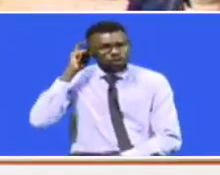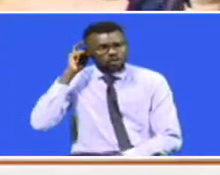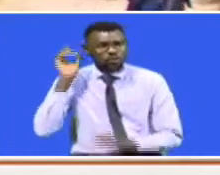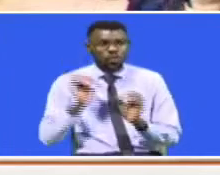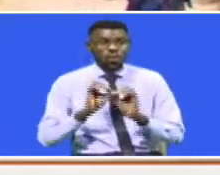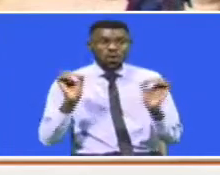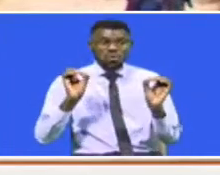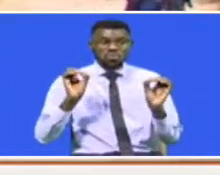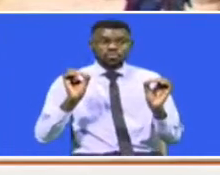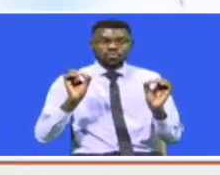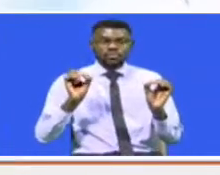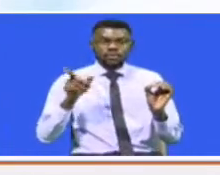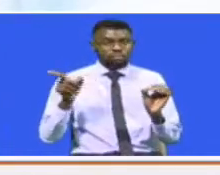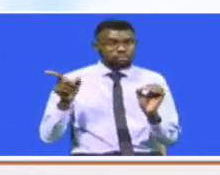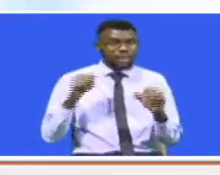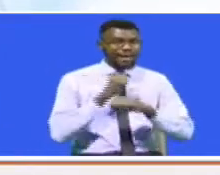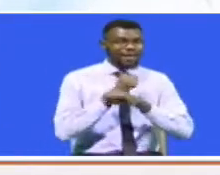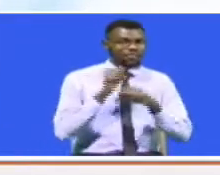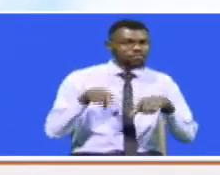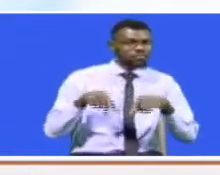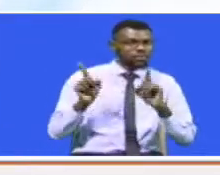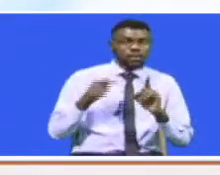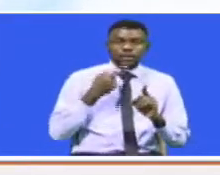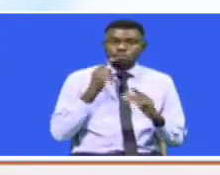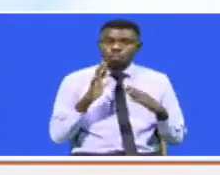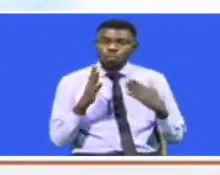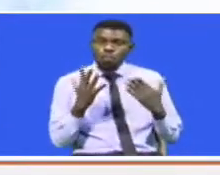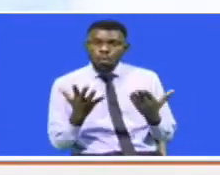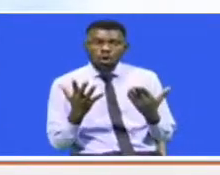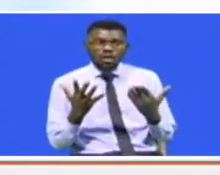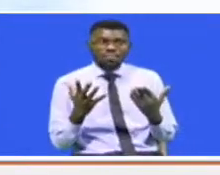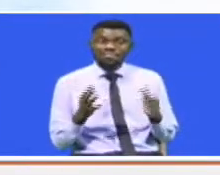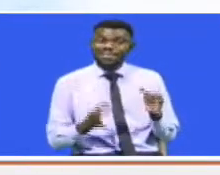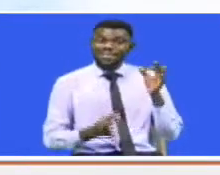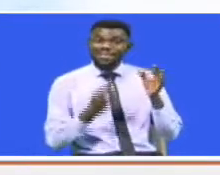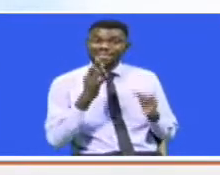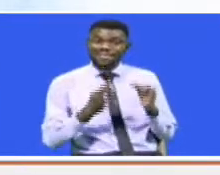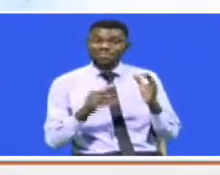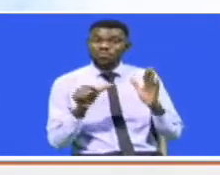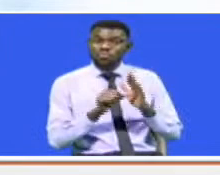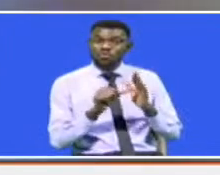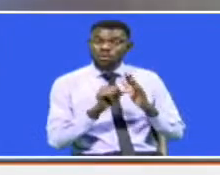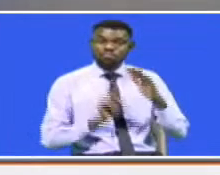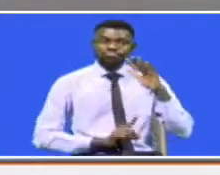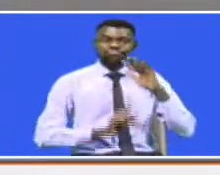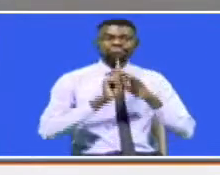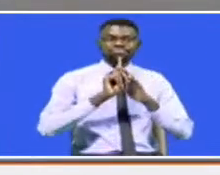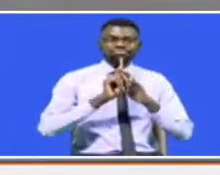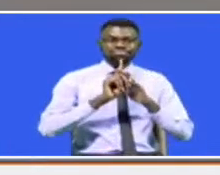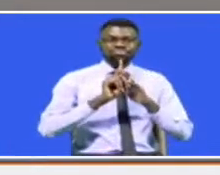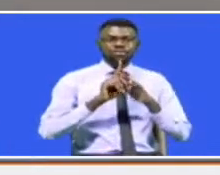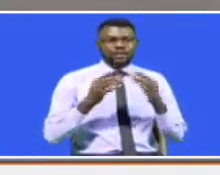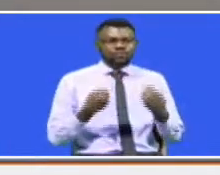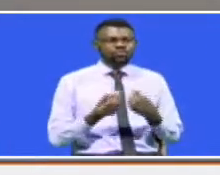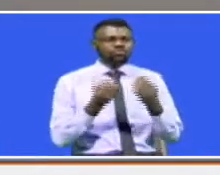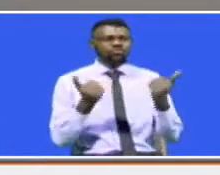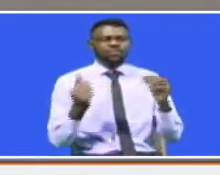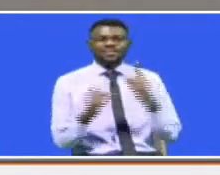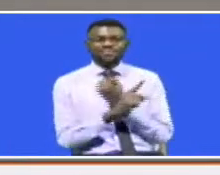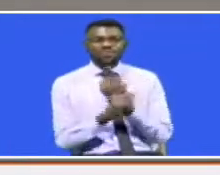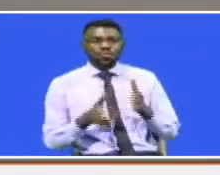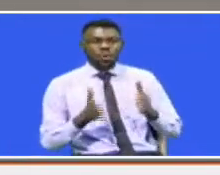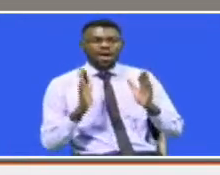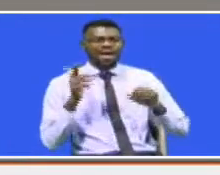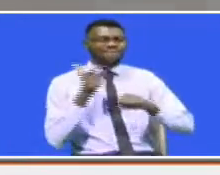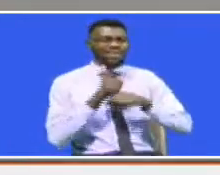his actions, stating that if given another opportunity, he would have handled the situation differently. In the viral video doing rounds